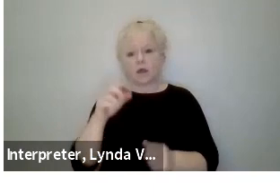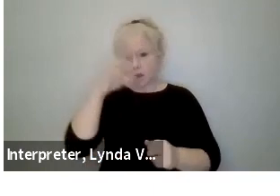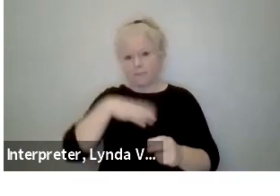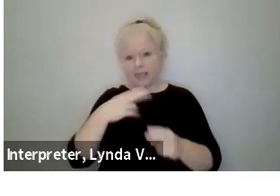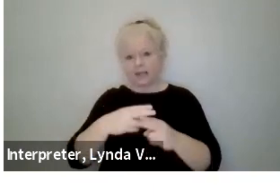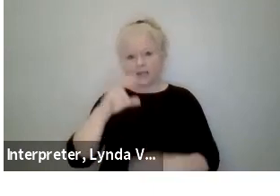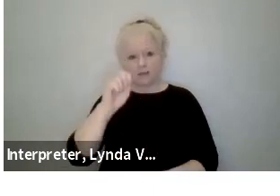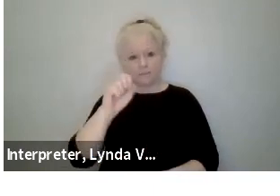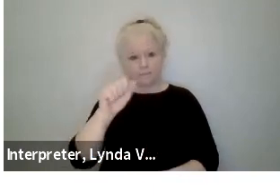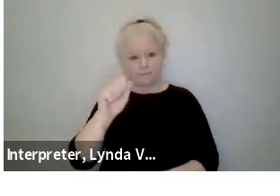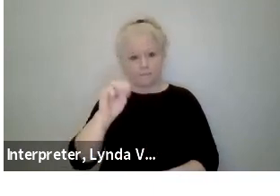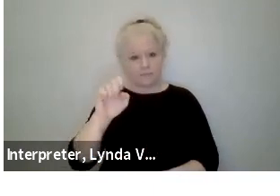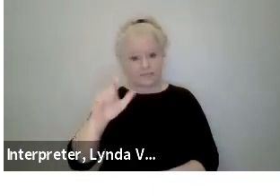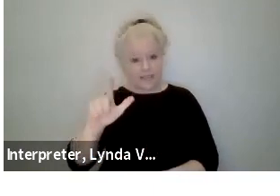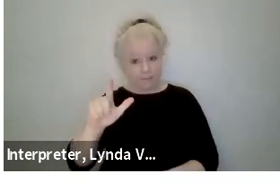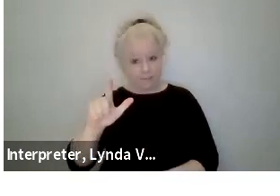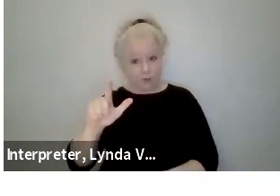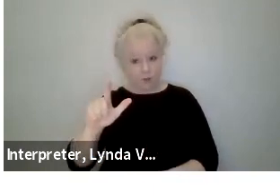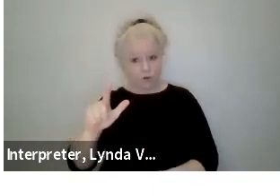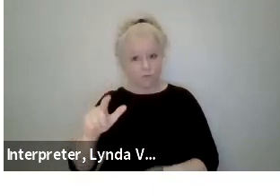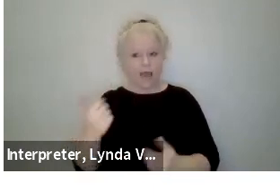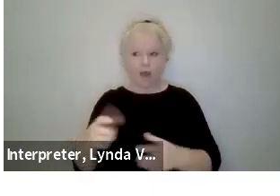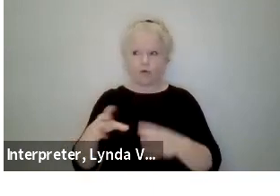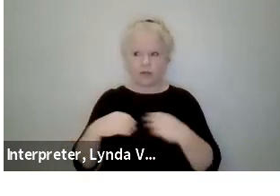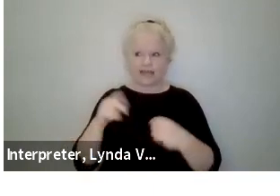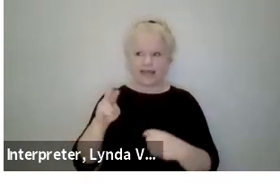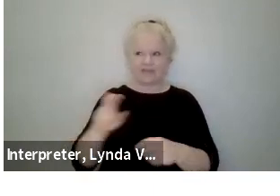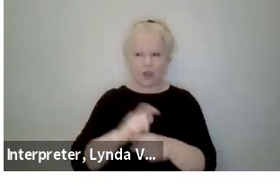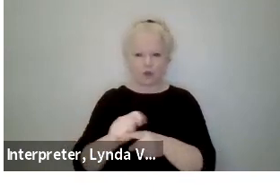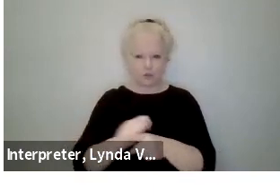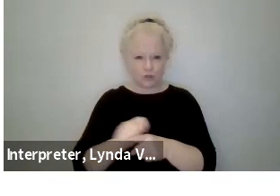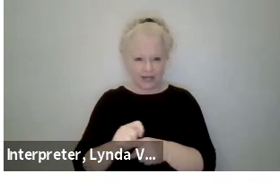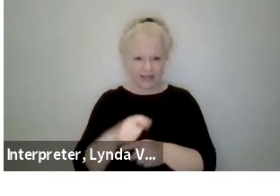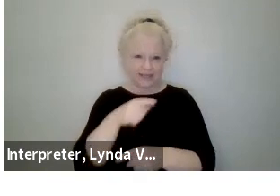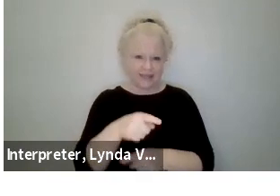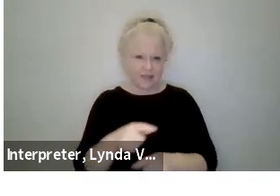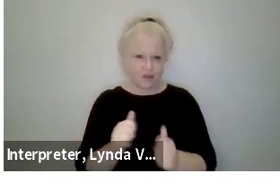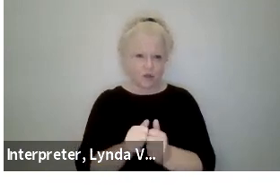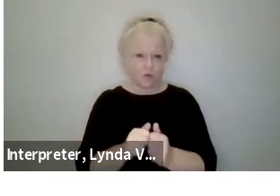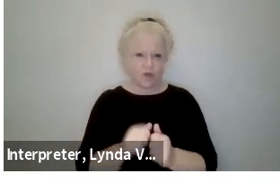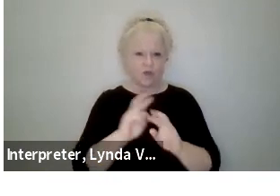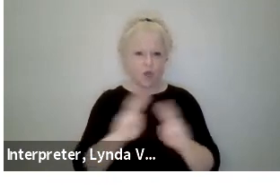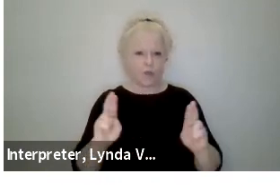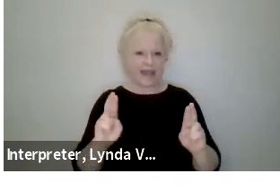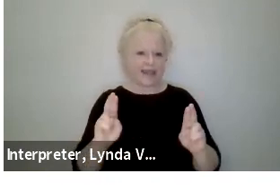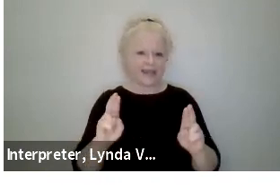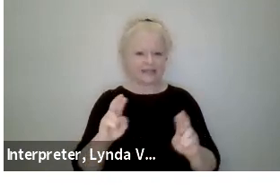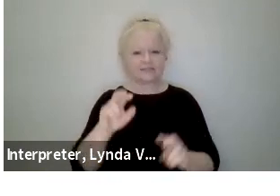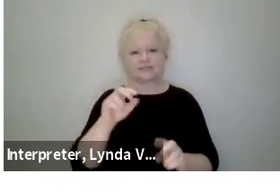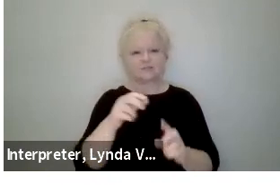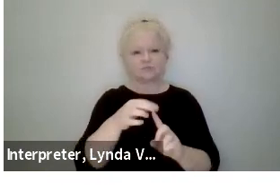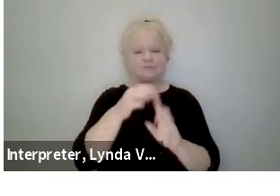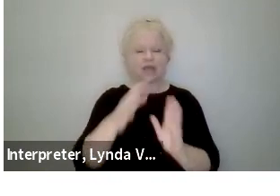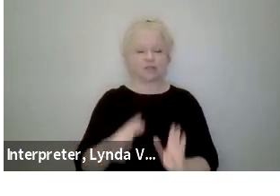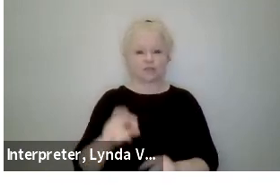and his recent experience with receiving vocational training. He's in this video with our readiness specialist, Rosa Haynes.